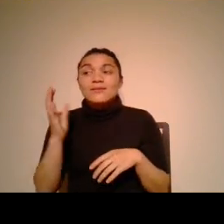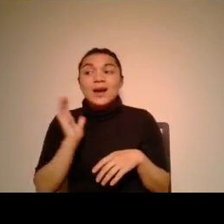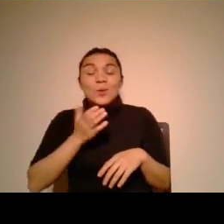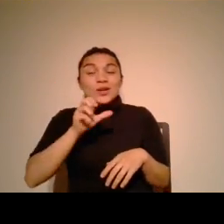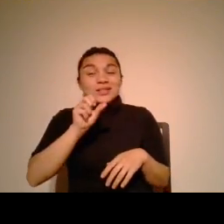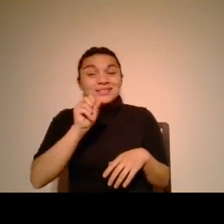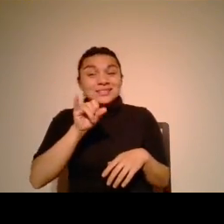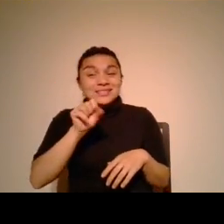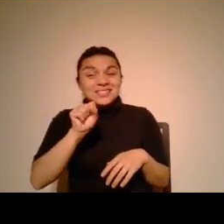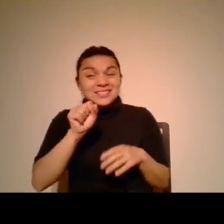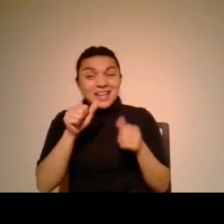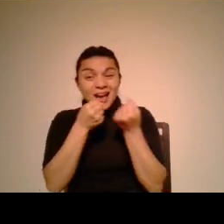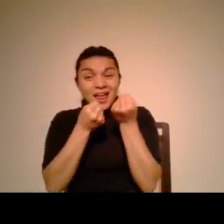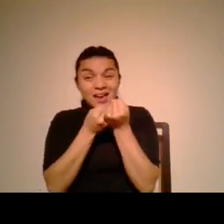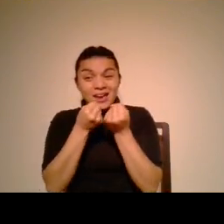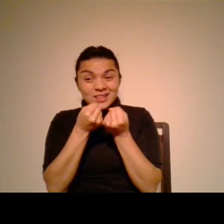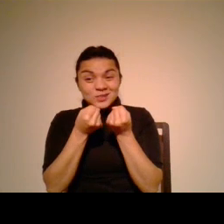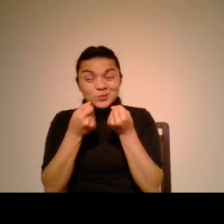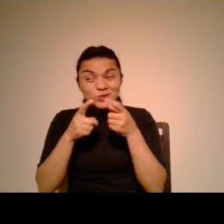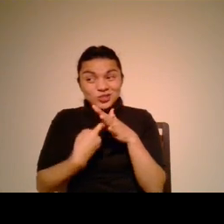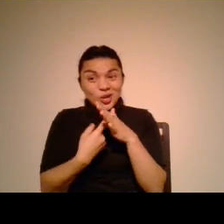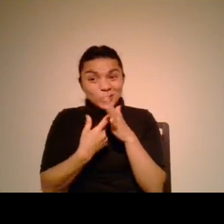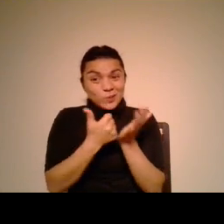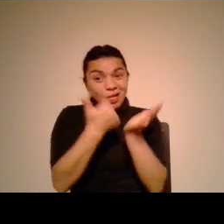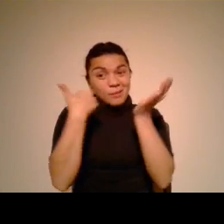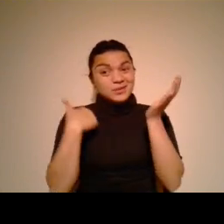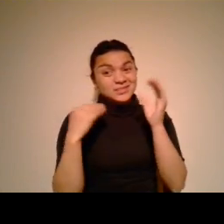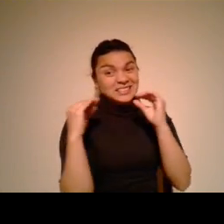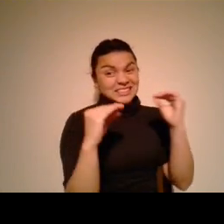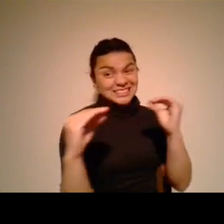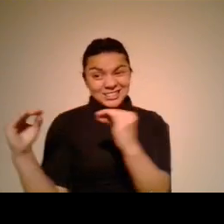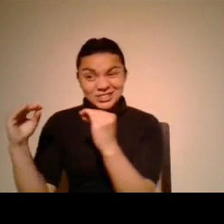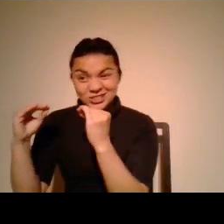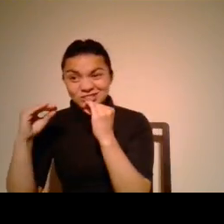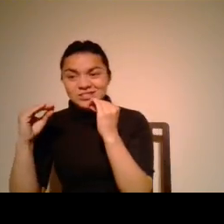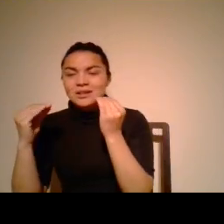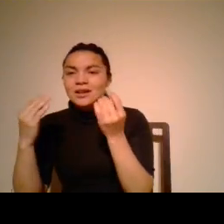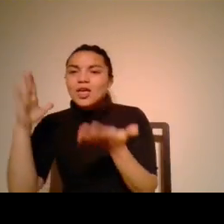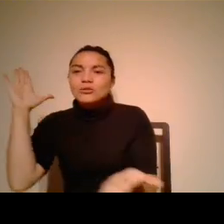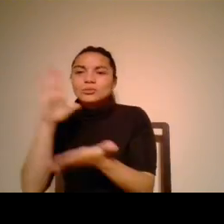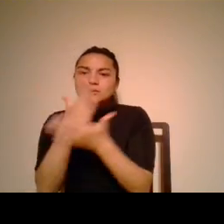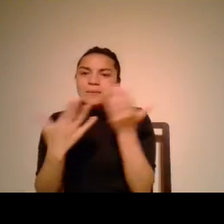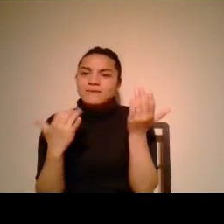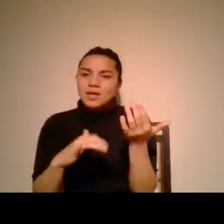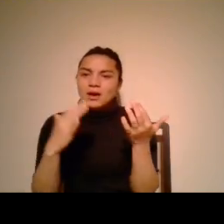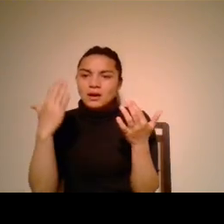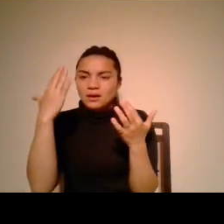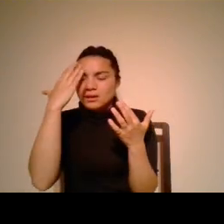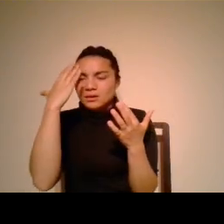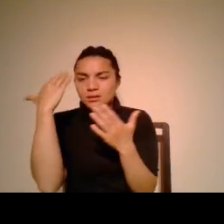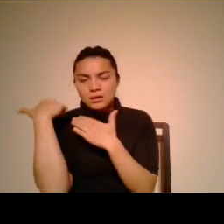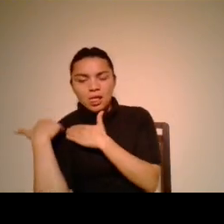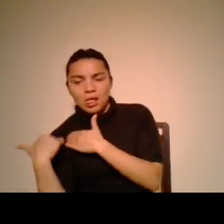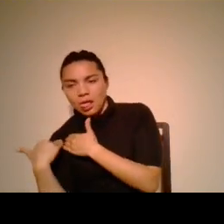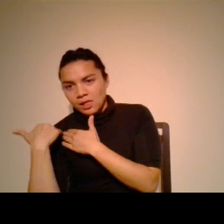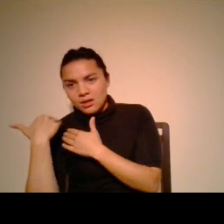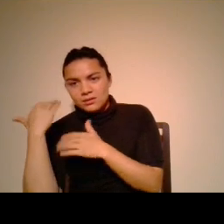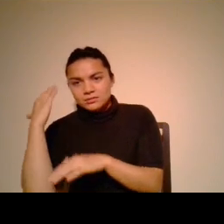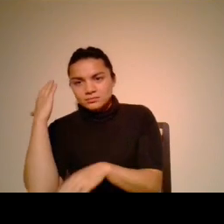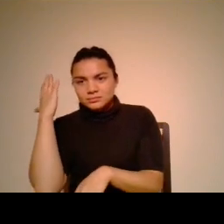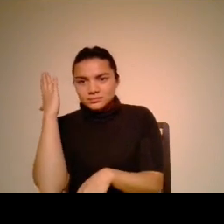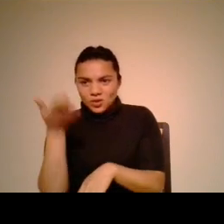for us, then it sort of relieves a lot of the cognitive load that is, it's something that we have to carry around, and it makes